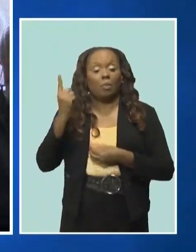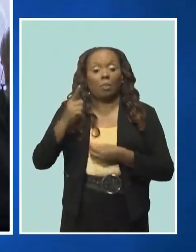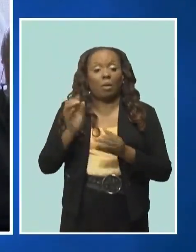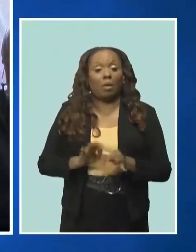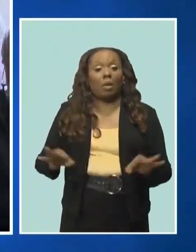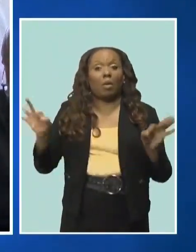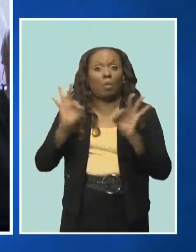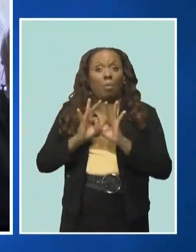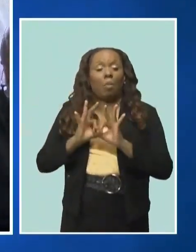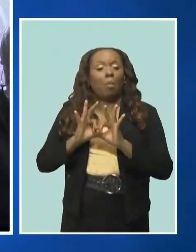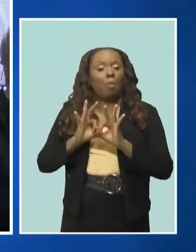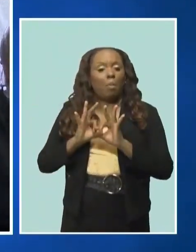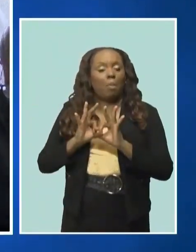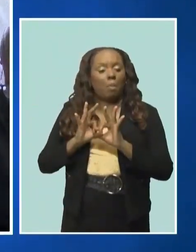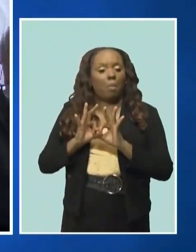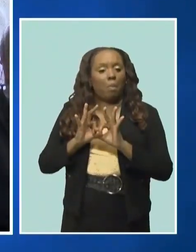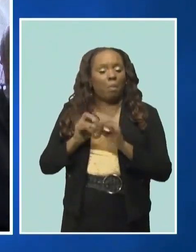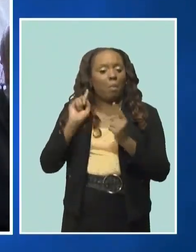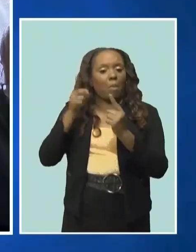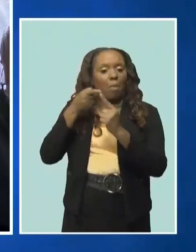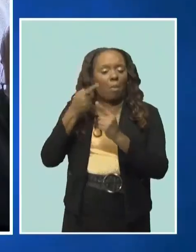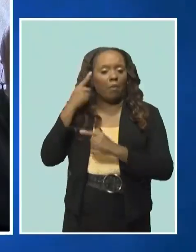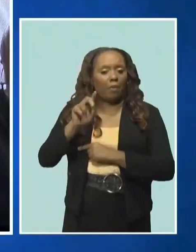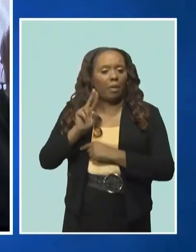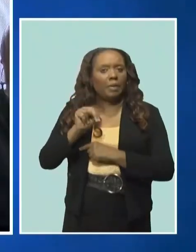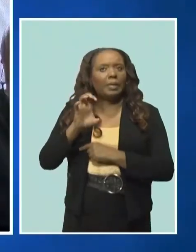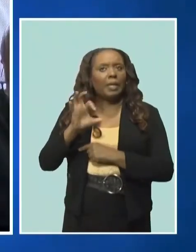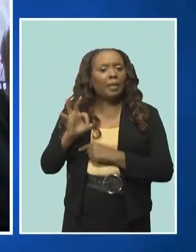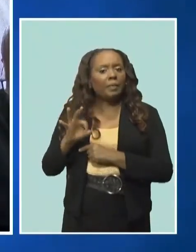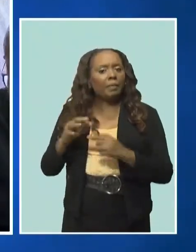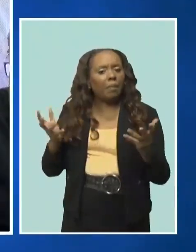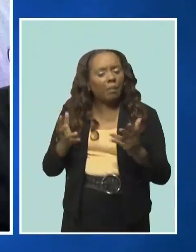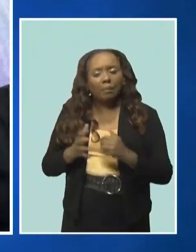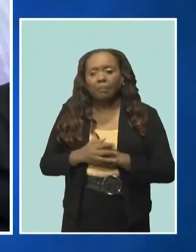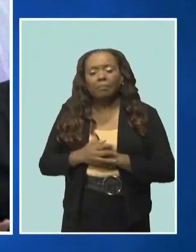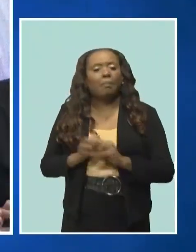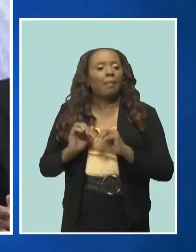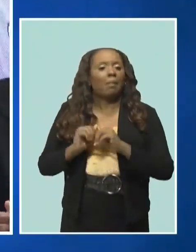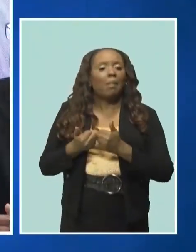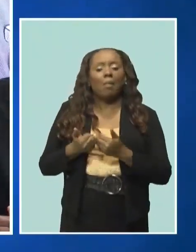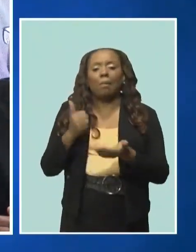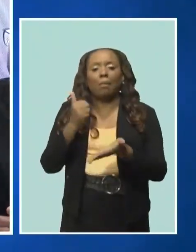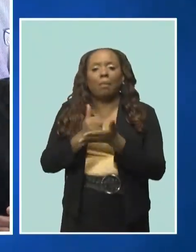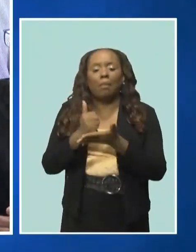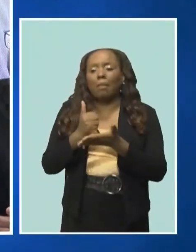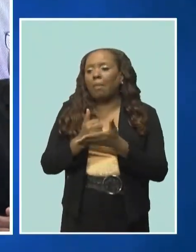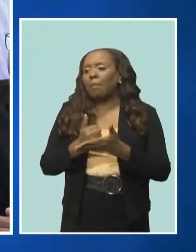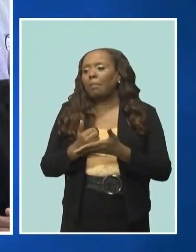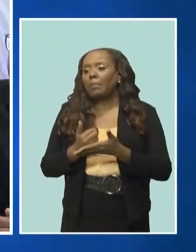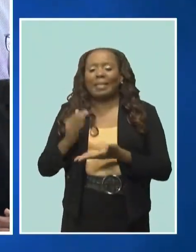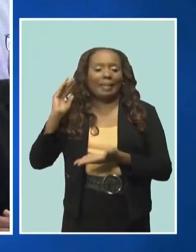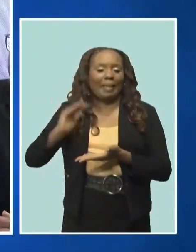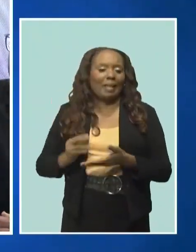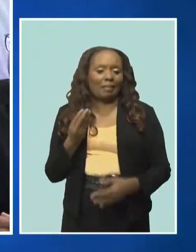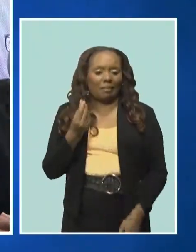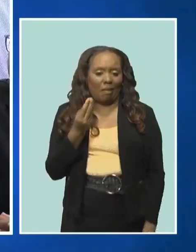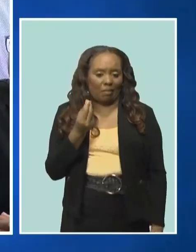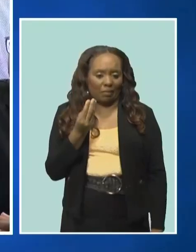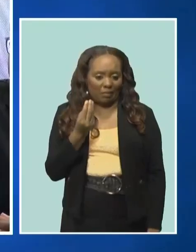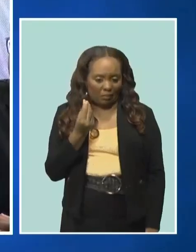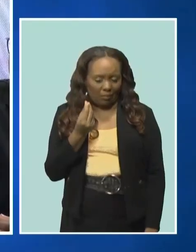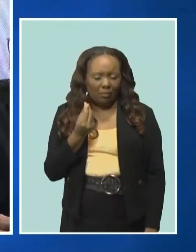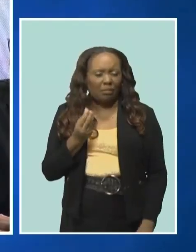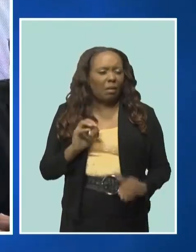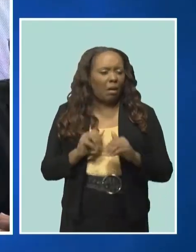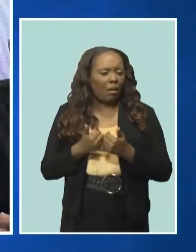Cultural Foundation for the past few years was how do we help to go cashless in conducting these